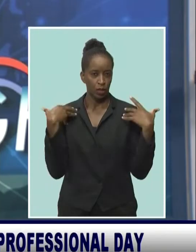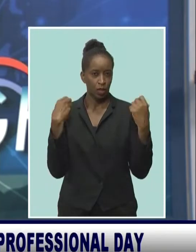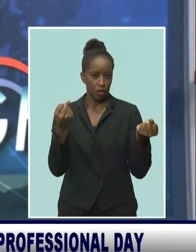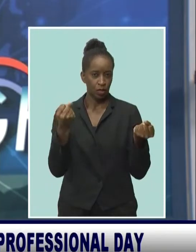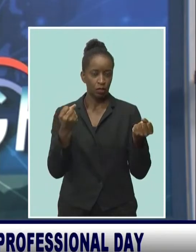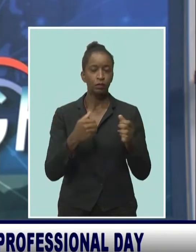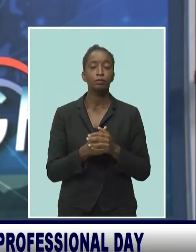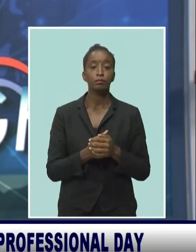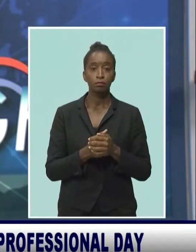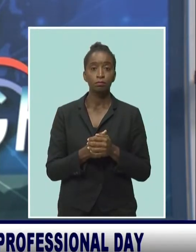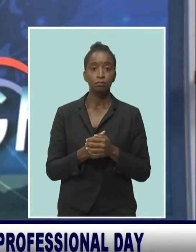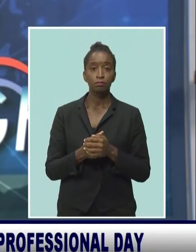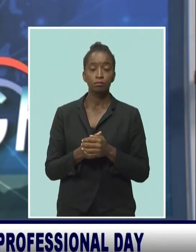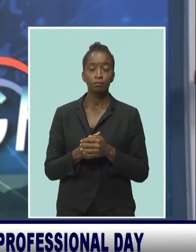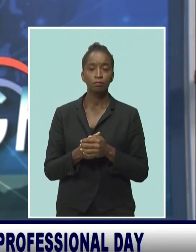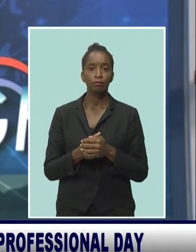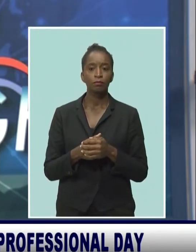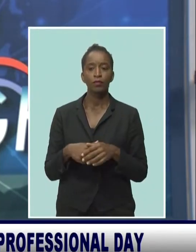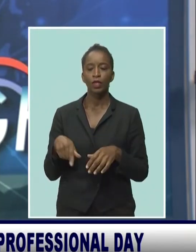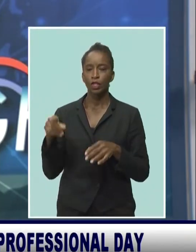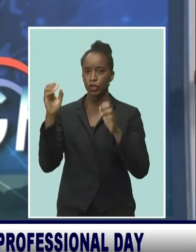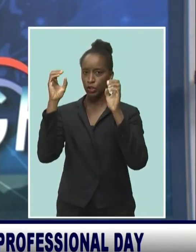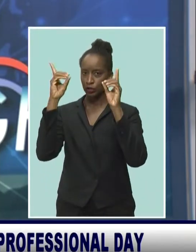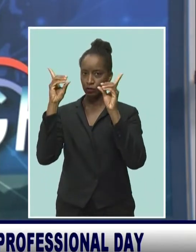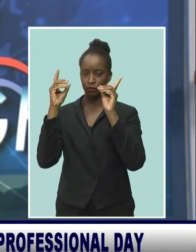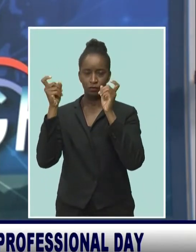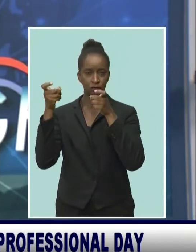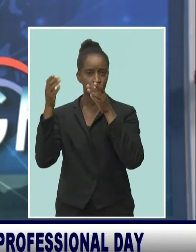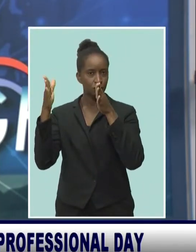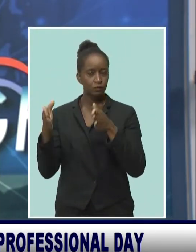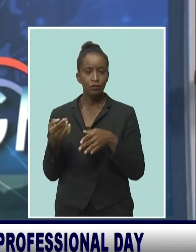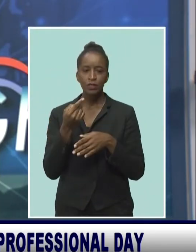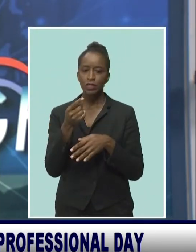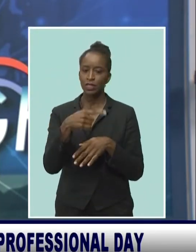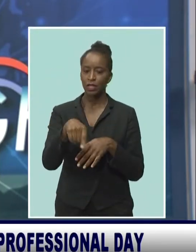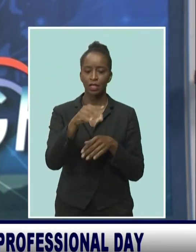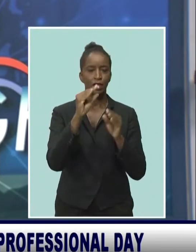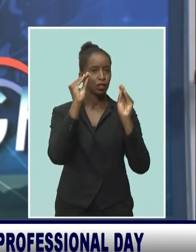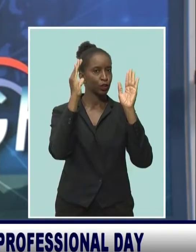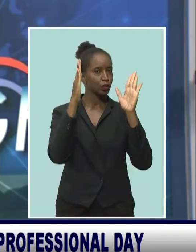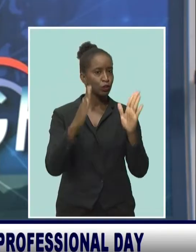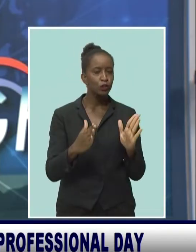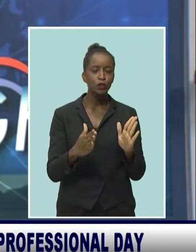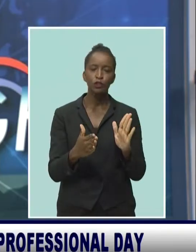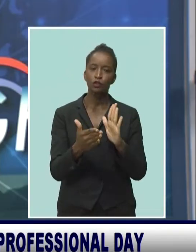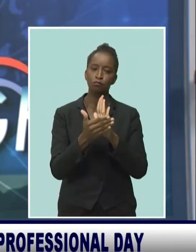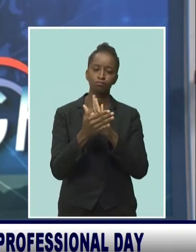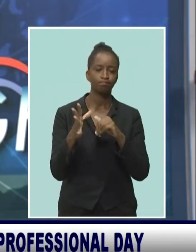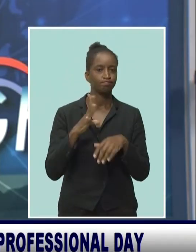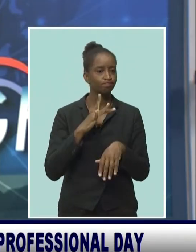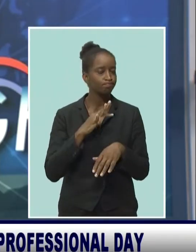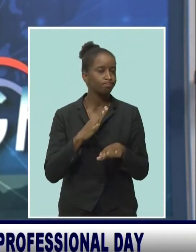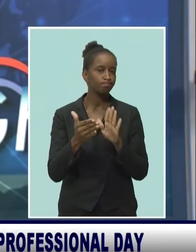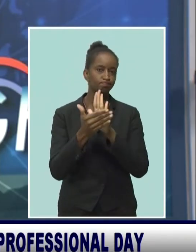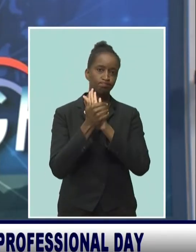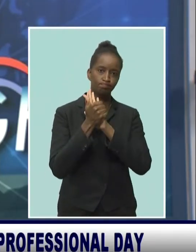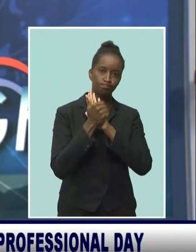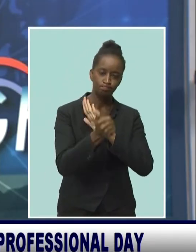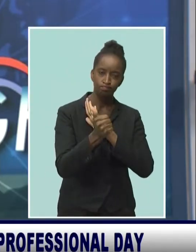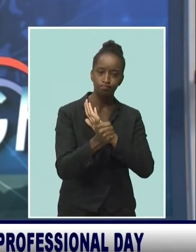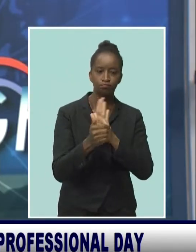cadre of well-equipped educators. Teachers were saluted and told their labor has not gone unnoticed.